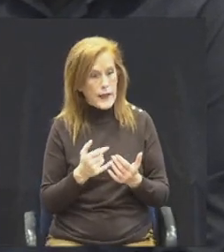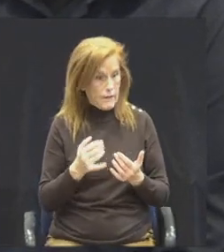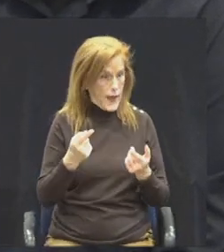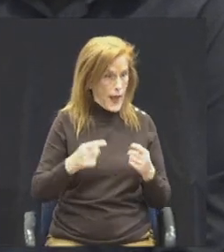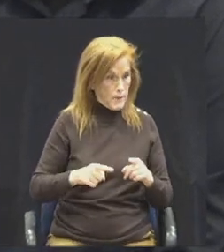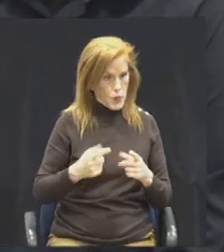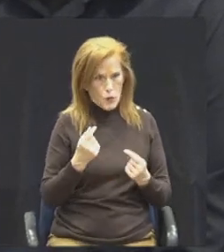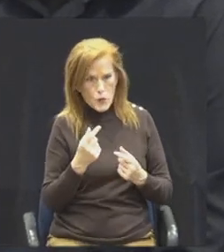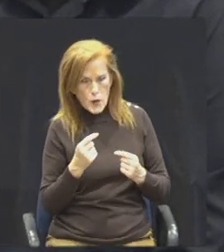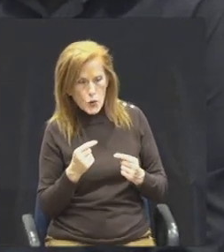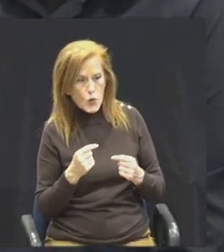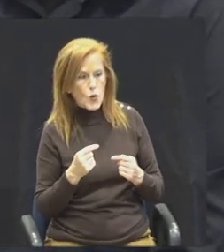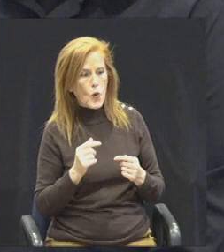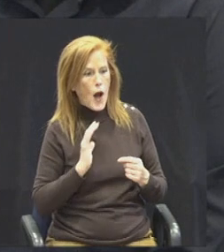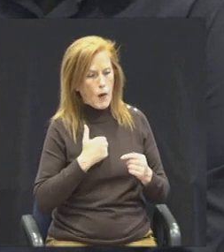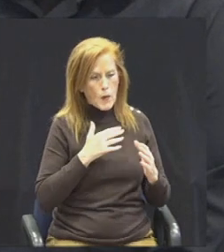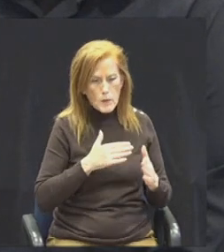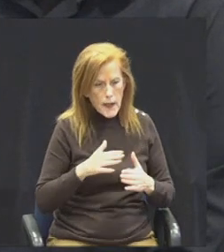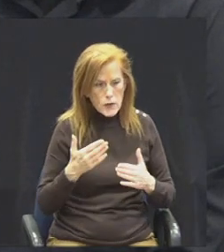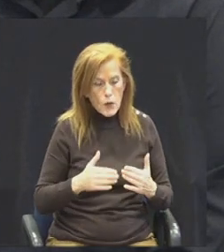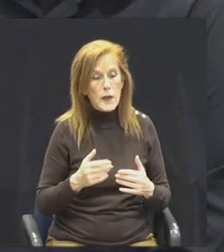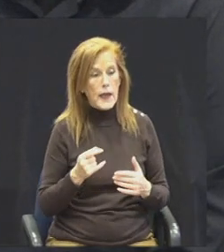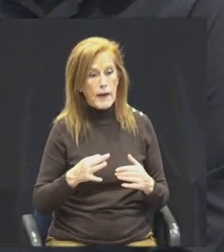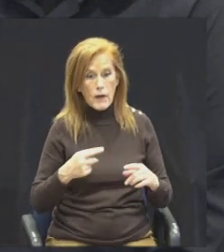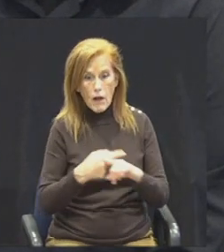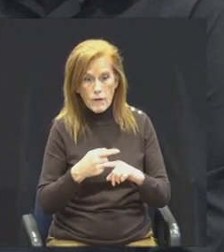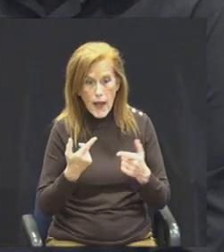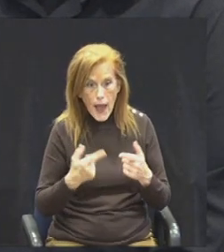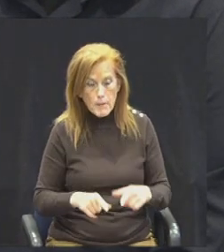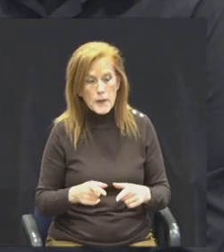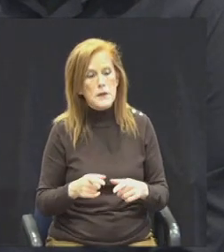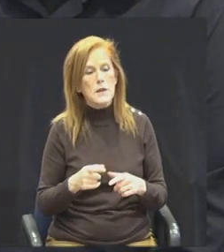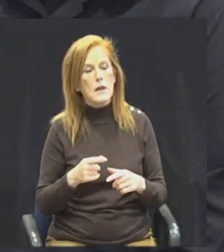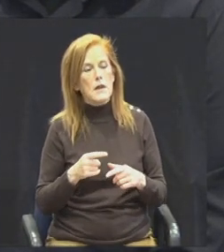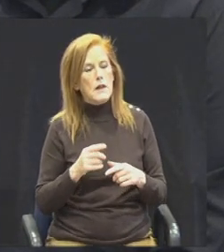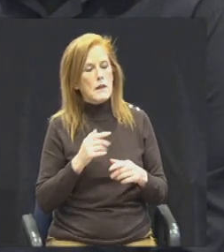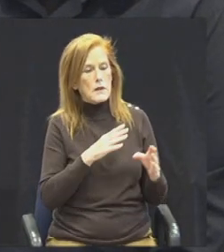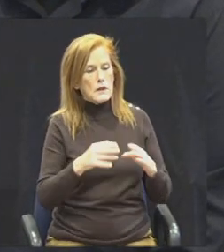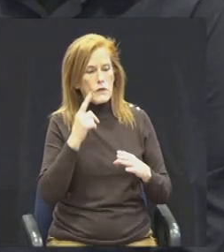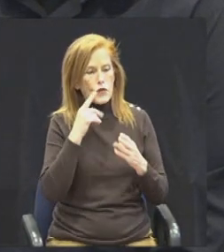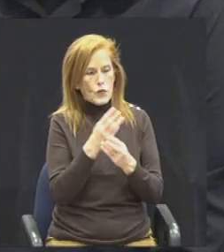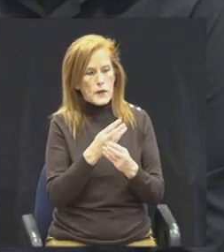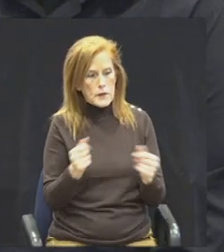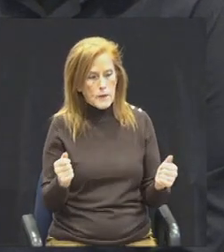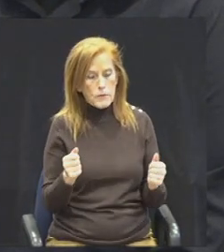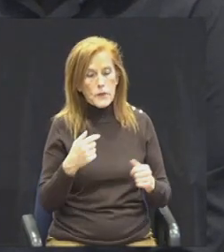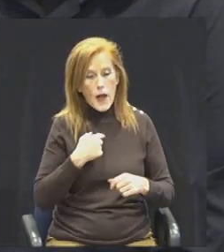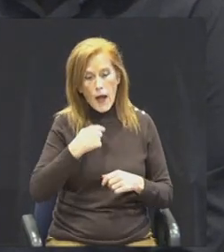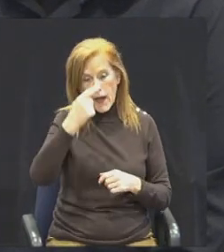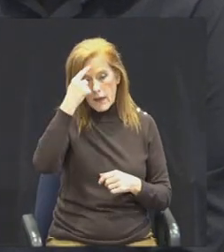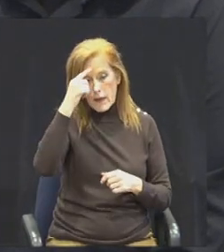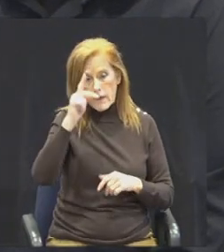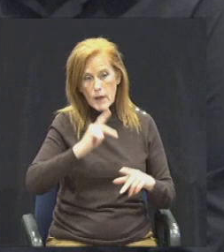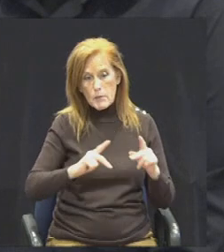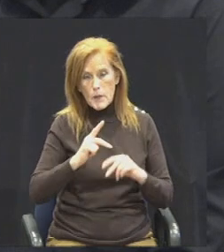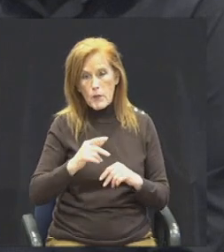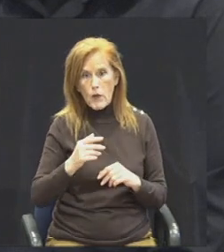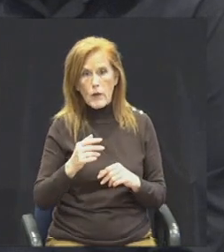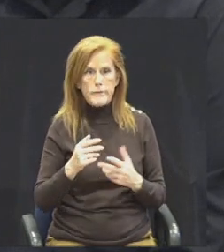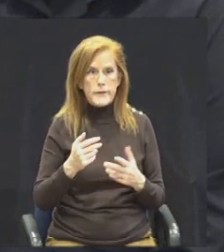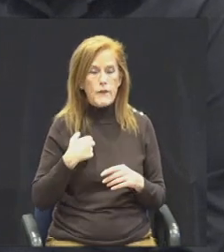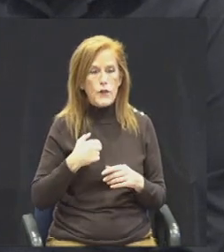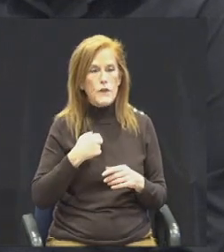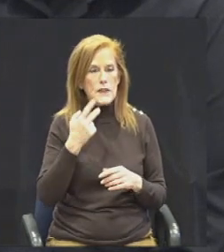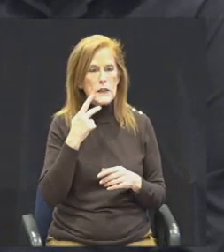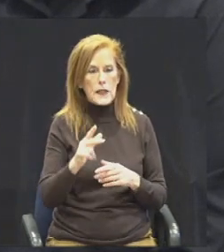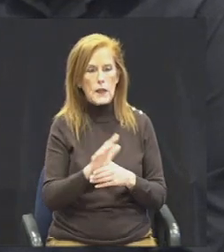and resolve those conflicts if you can. But it's just a really, I think people have kind of this, if you've ever seen Parks